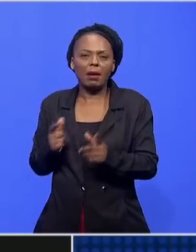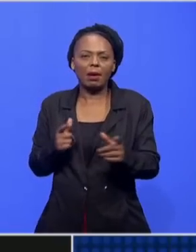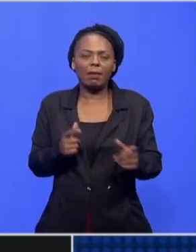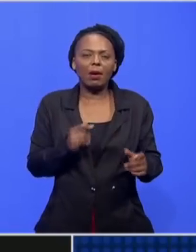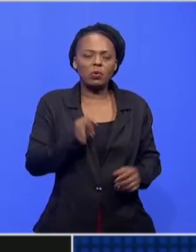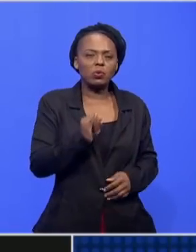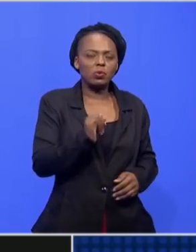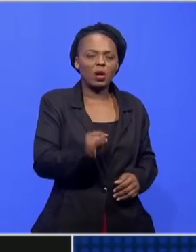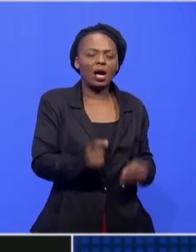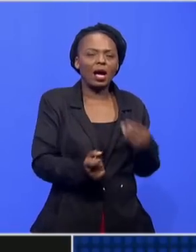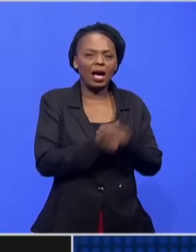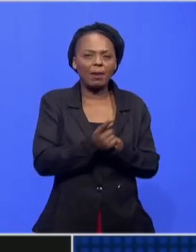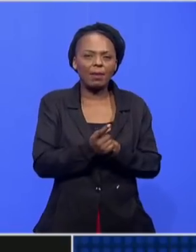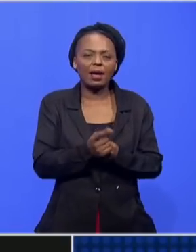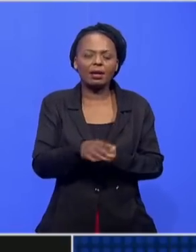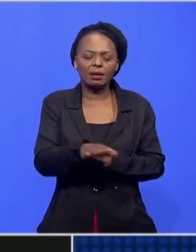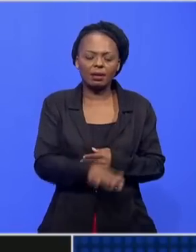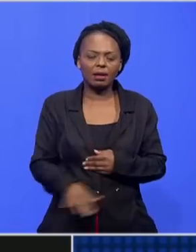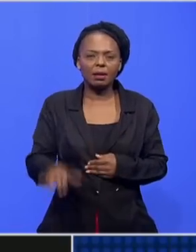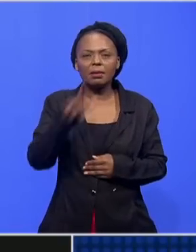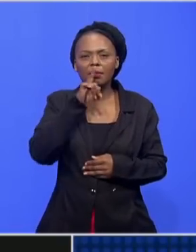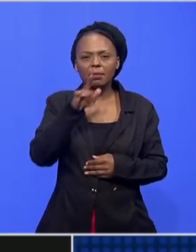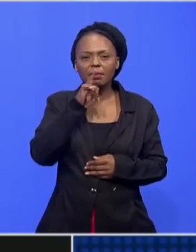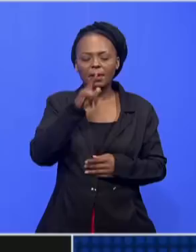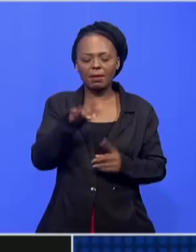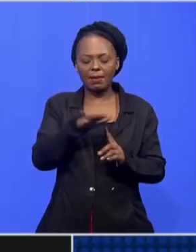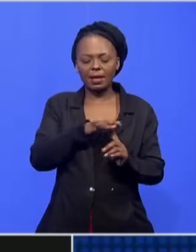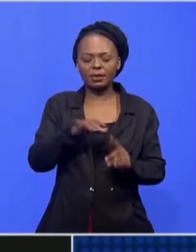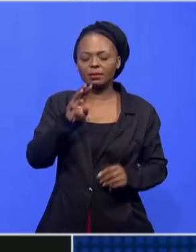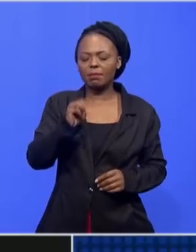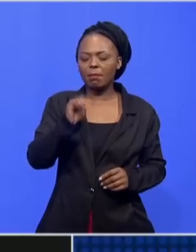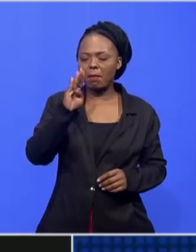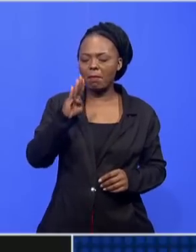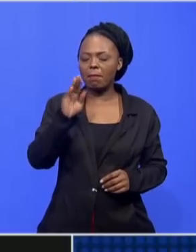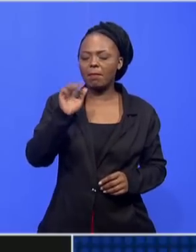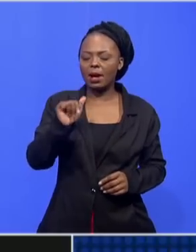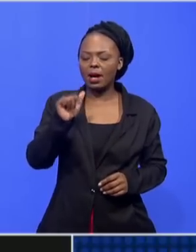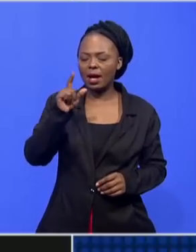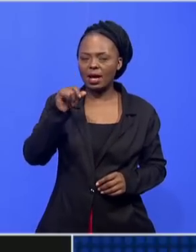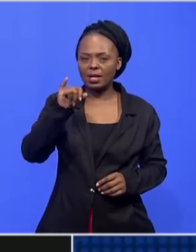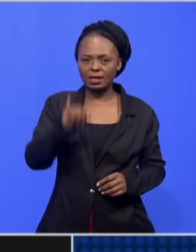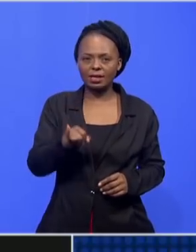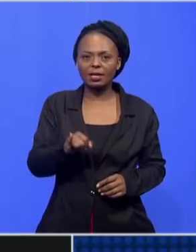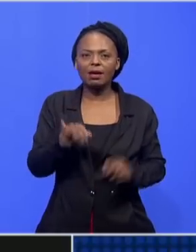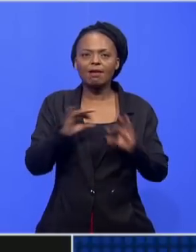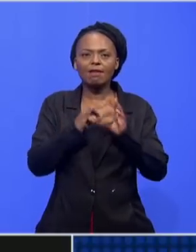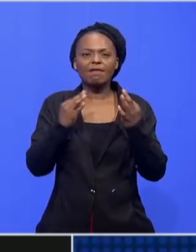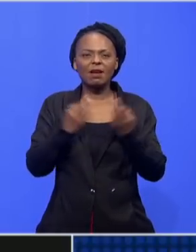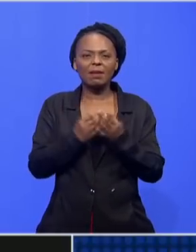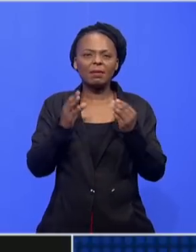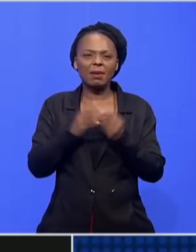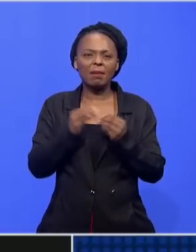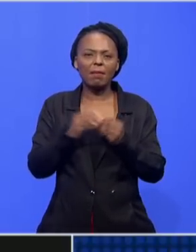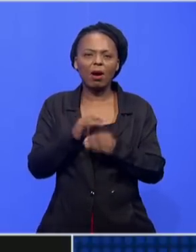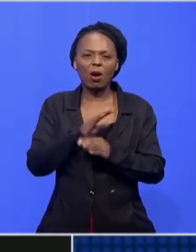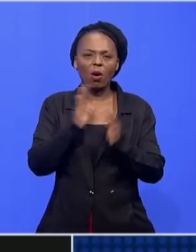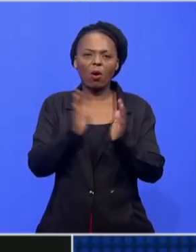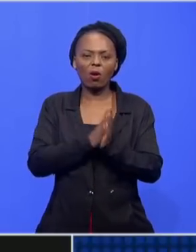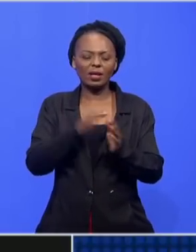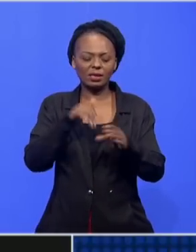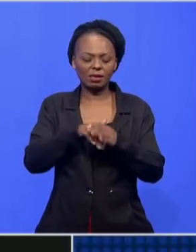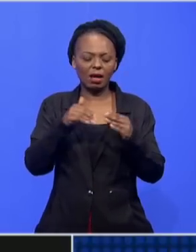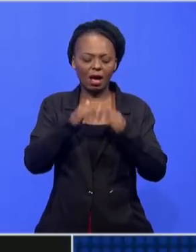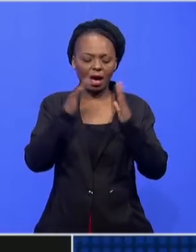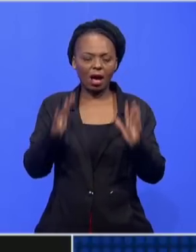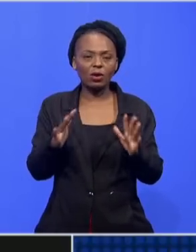in Pietermaritzburg, Mbali, where 10 family members were brutally killed